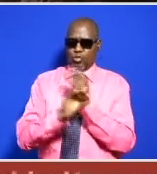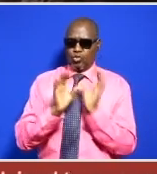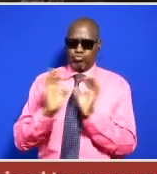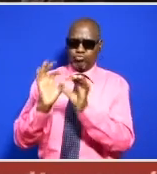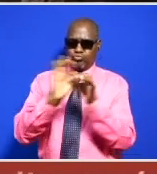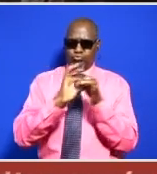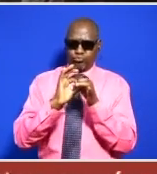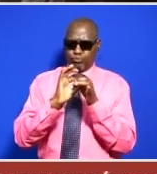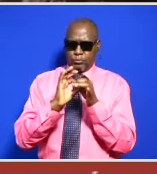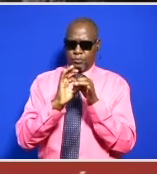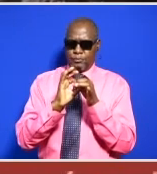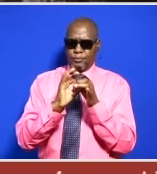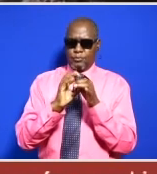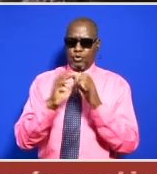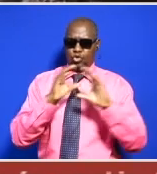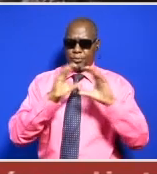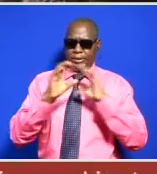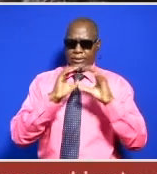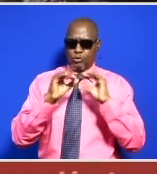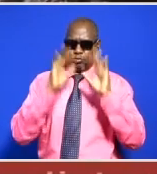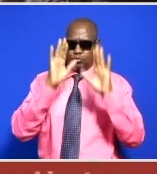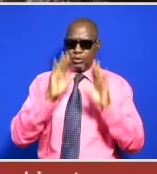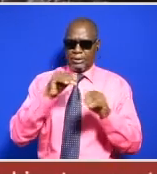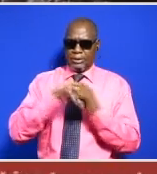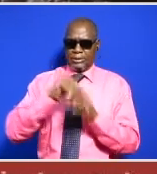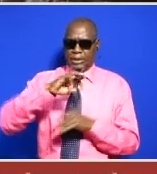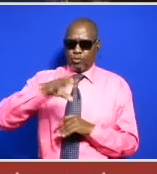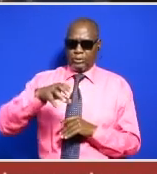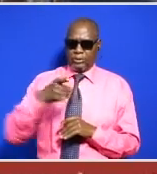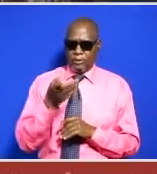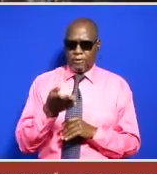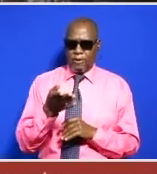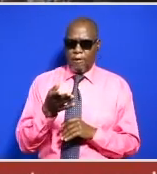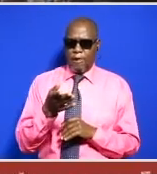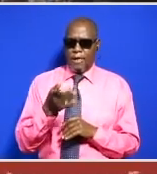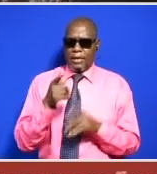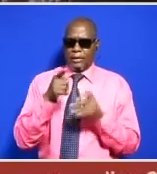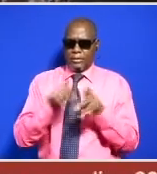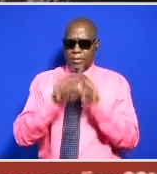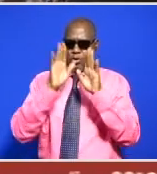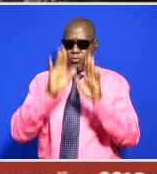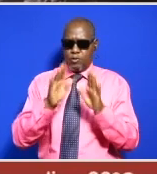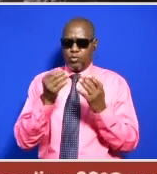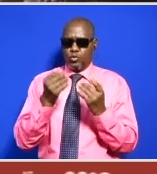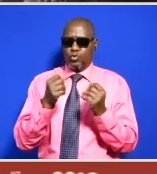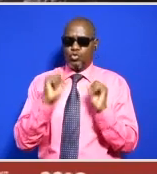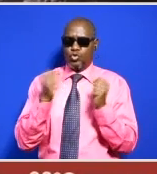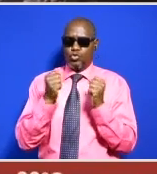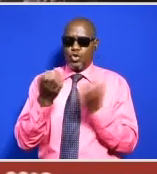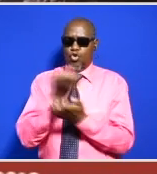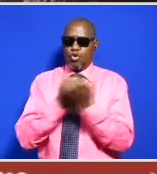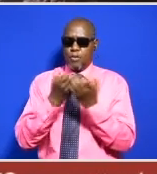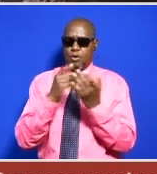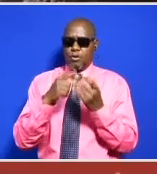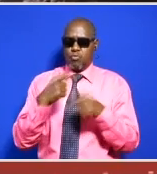accessing communication is important for everybody in the county, and is essential also for socioeconomic progress. Just like the governor